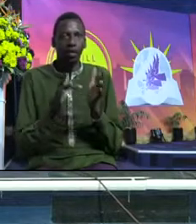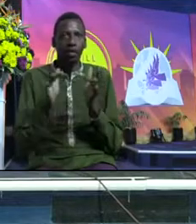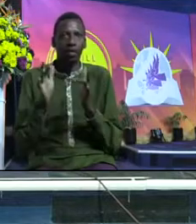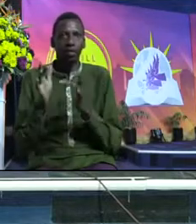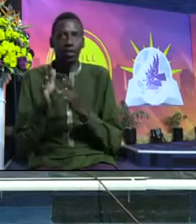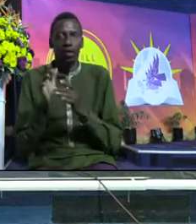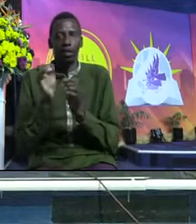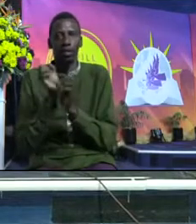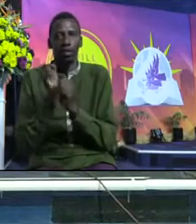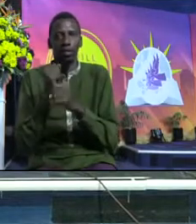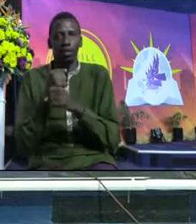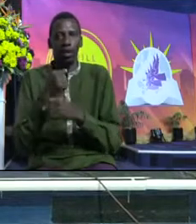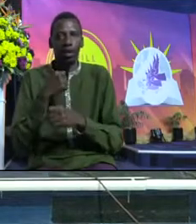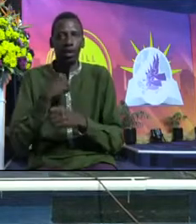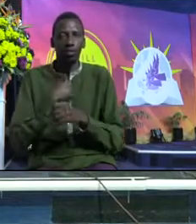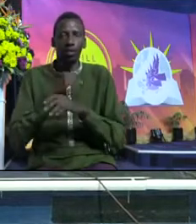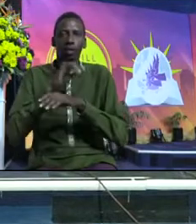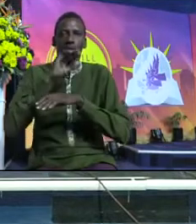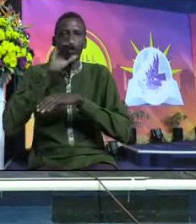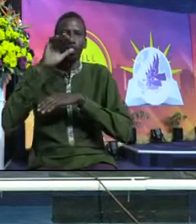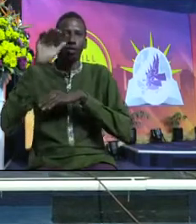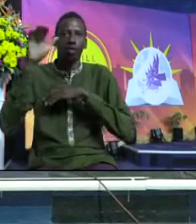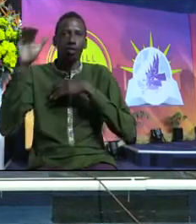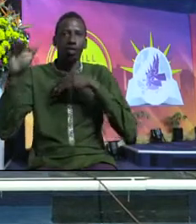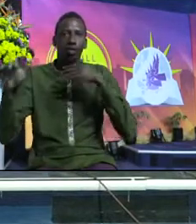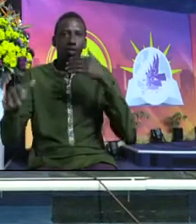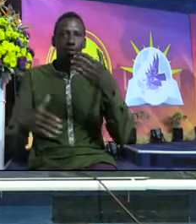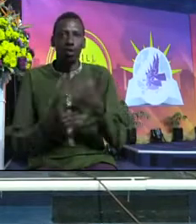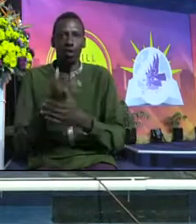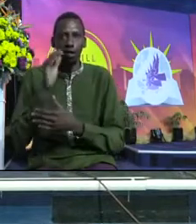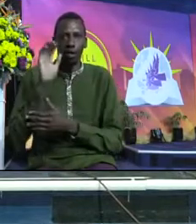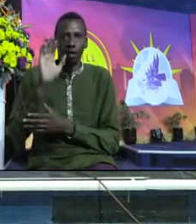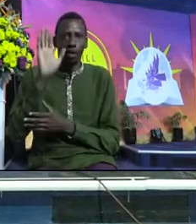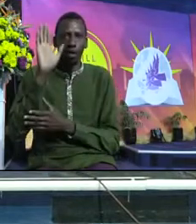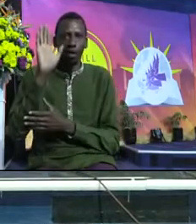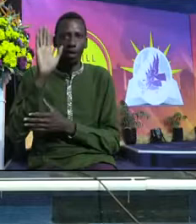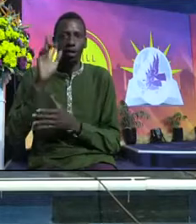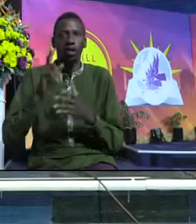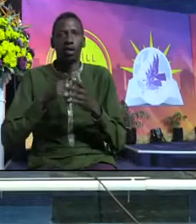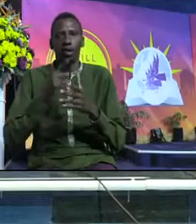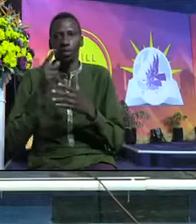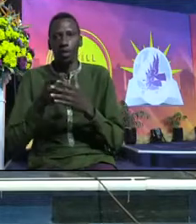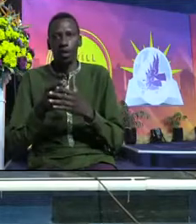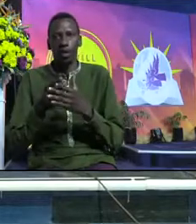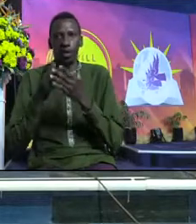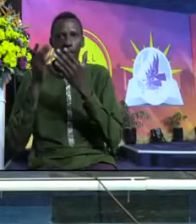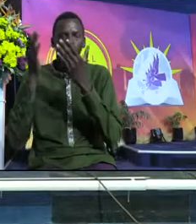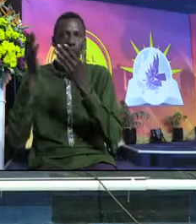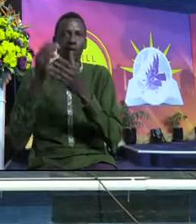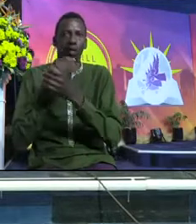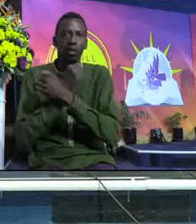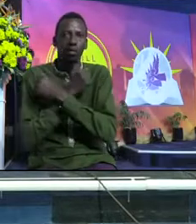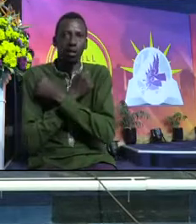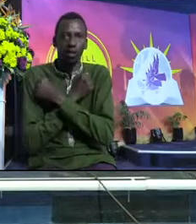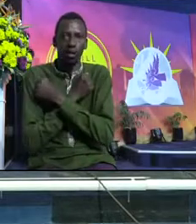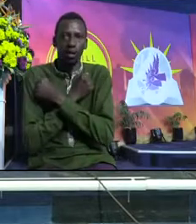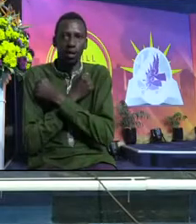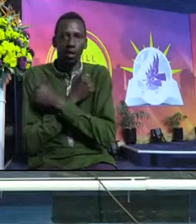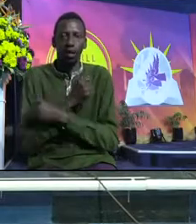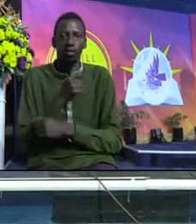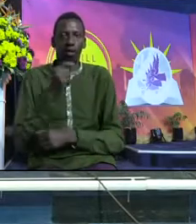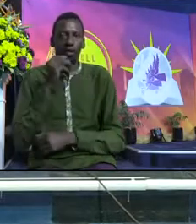home. Jesus, make me wholly thine, then